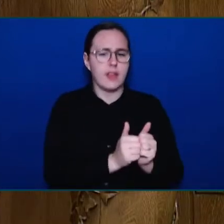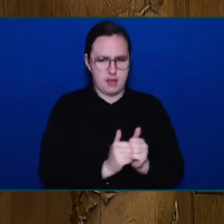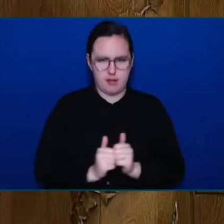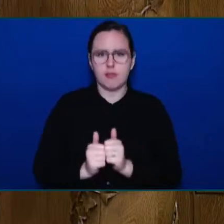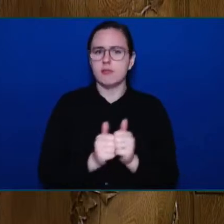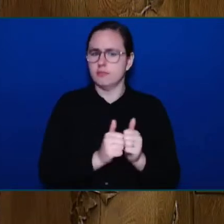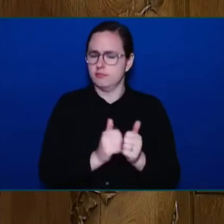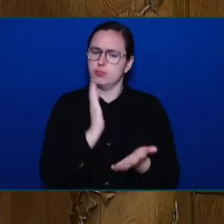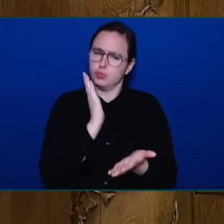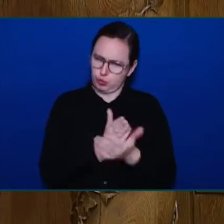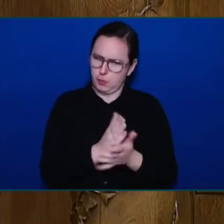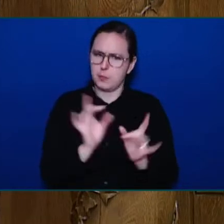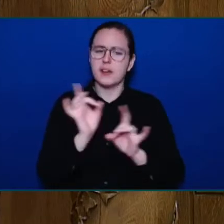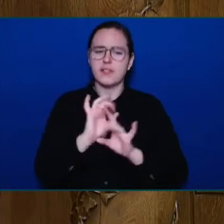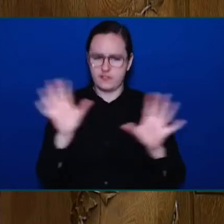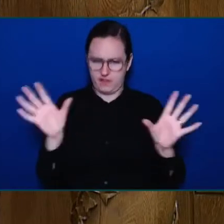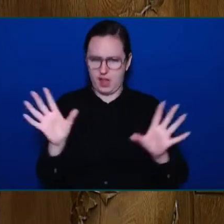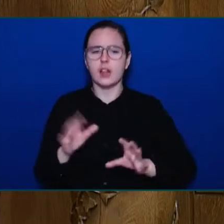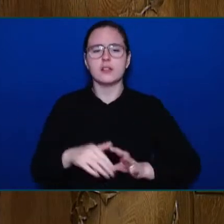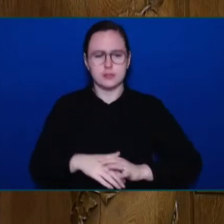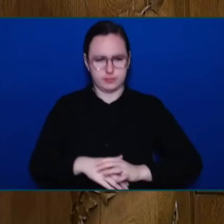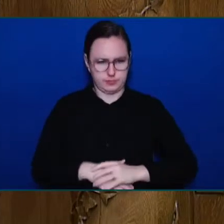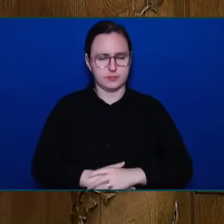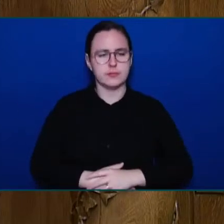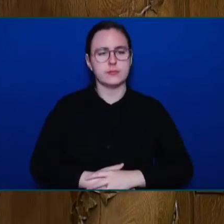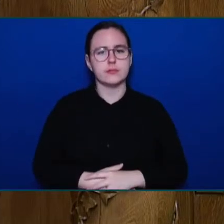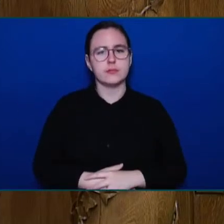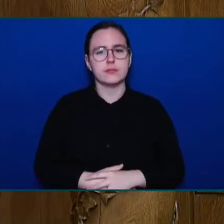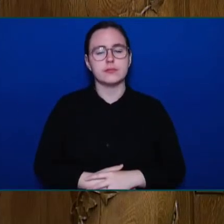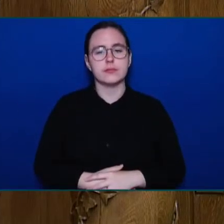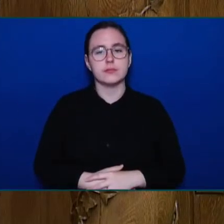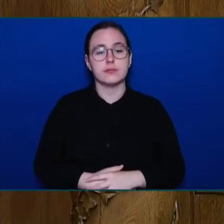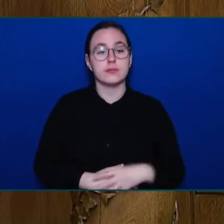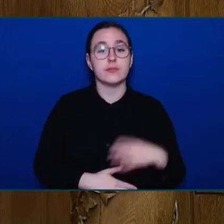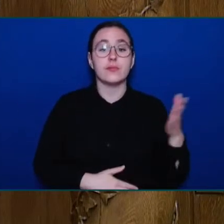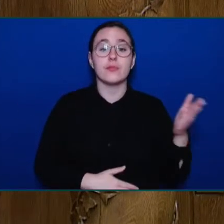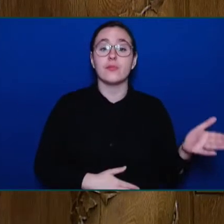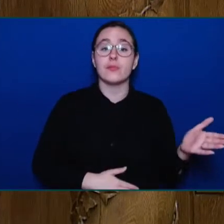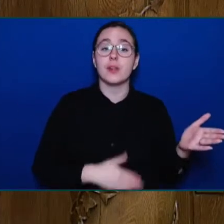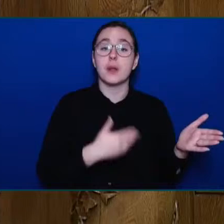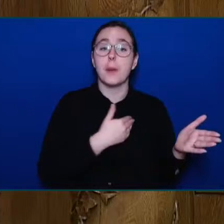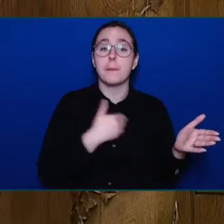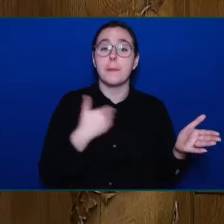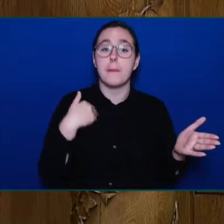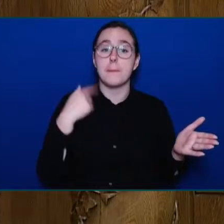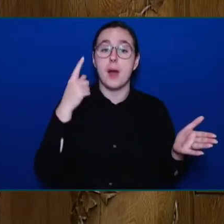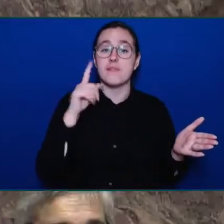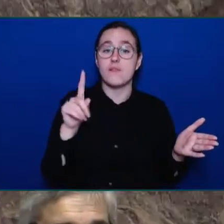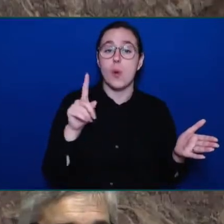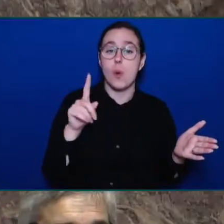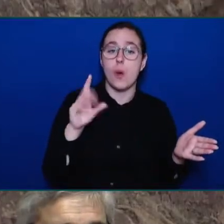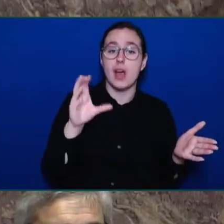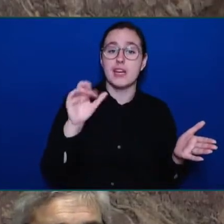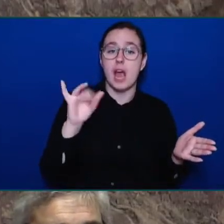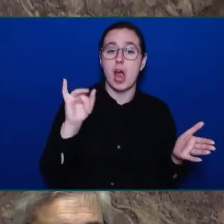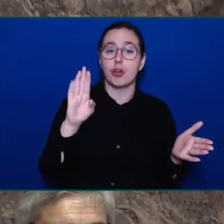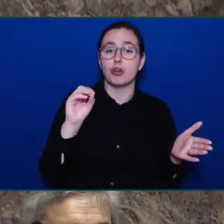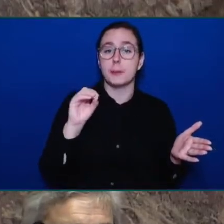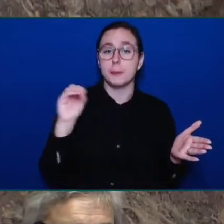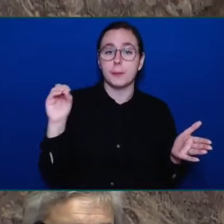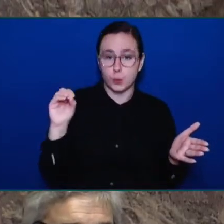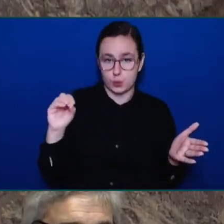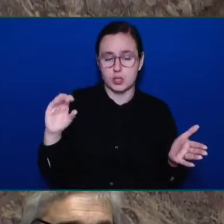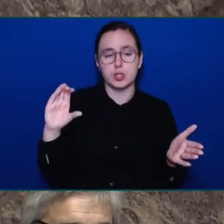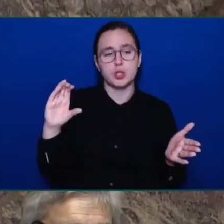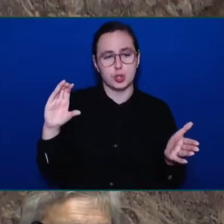Member for Caribou-Chilcotin. Thank you, Mr. Speaker. Born in Sweden in 1922 as one of 4 children, Rudy has certainly lived